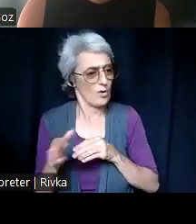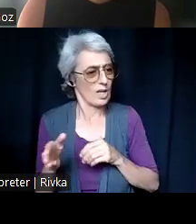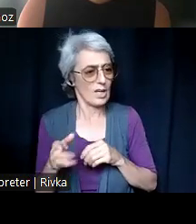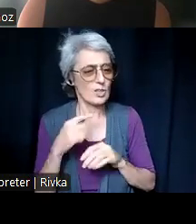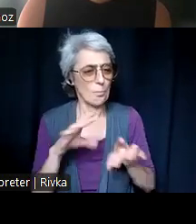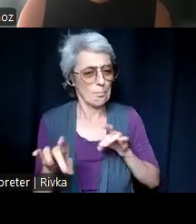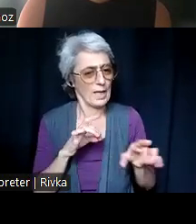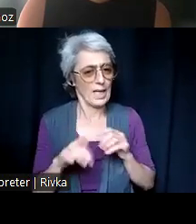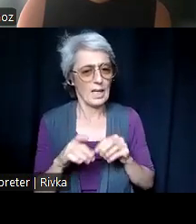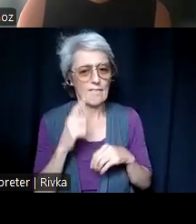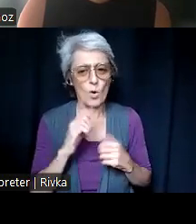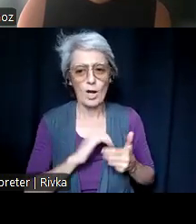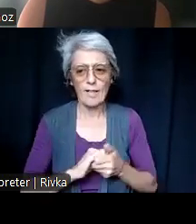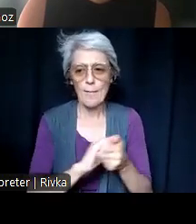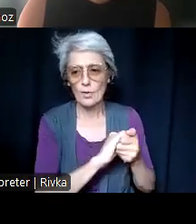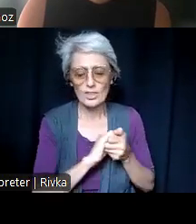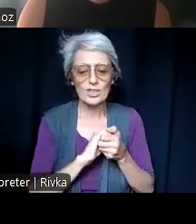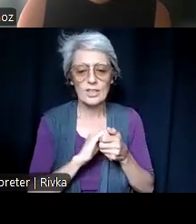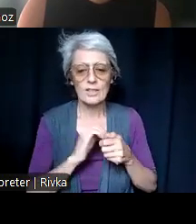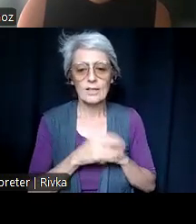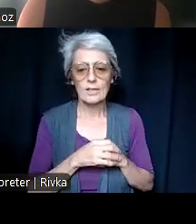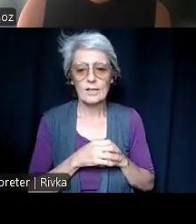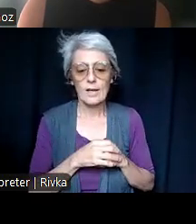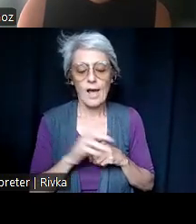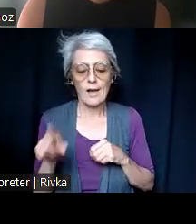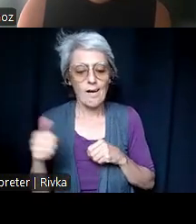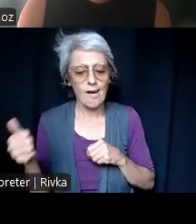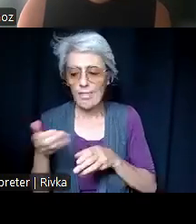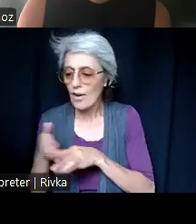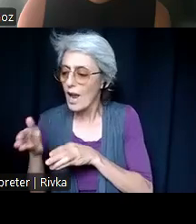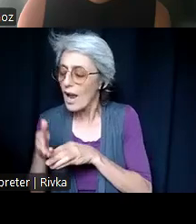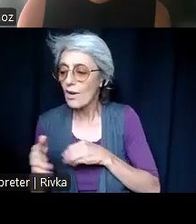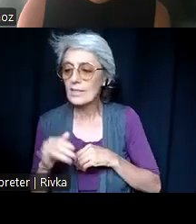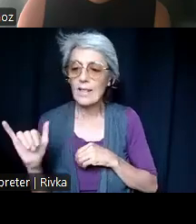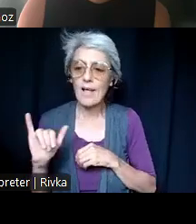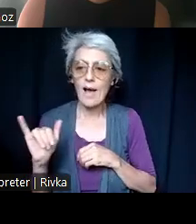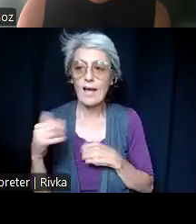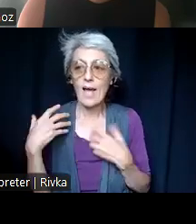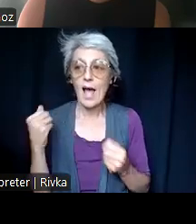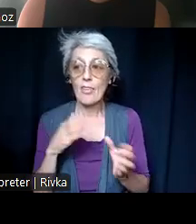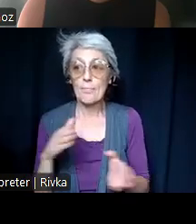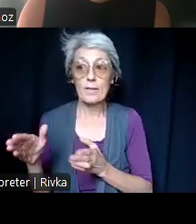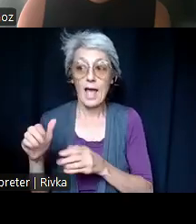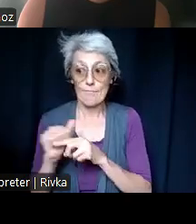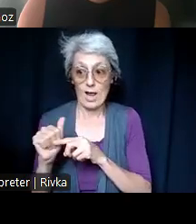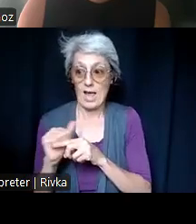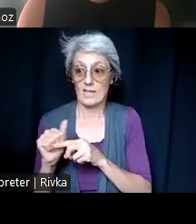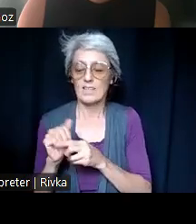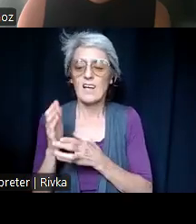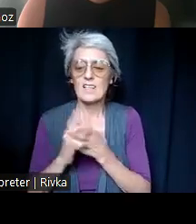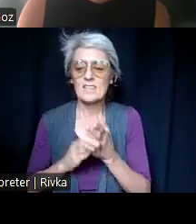or partnership, and what areas of, say, health plan practice could continue to